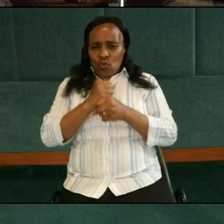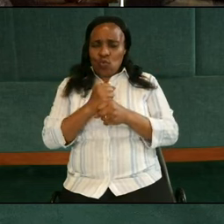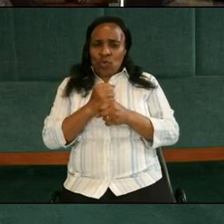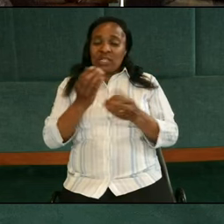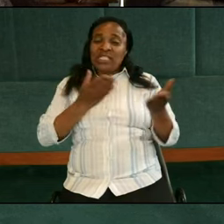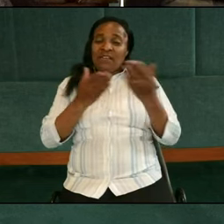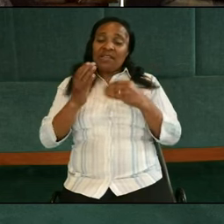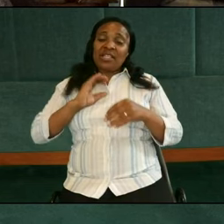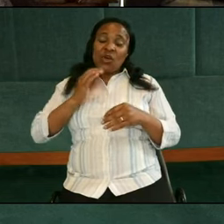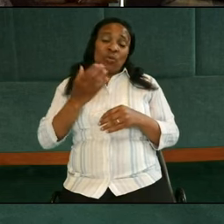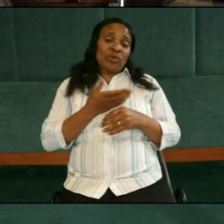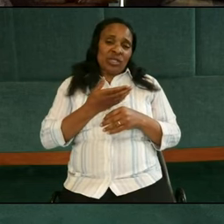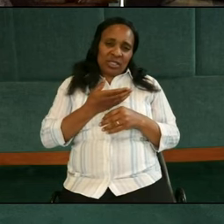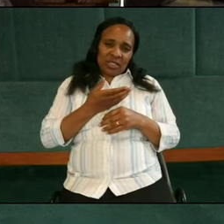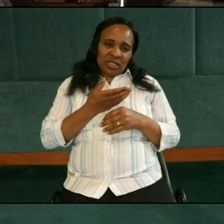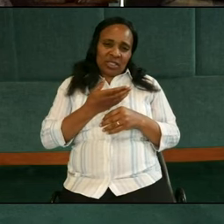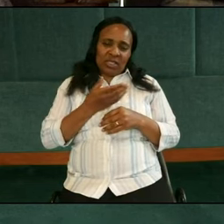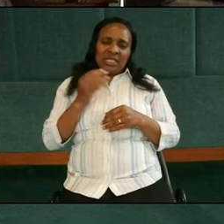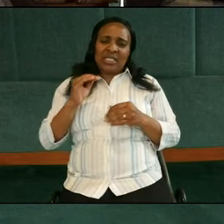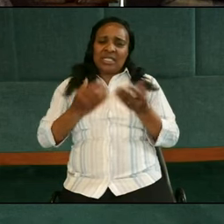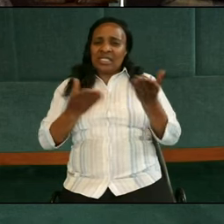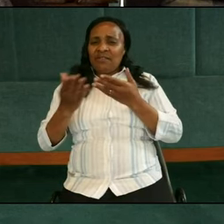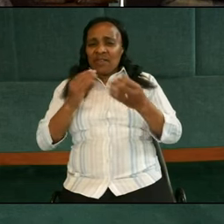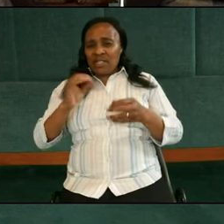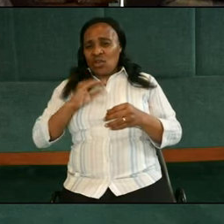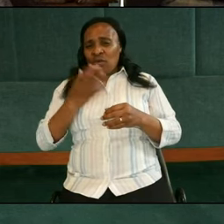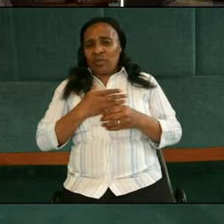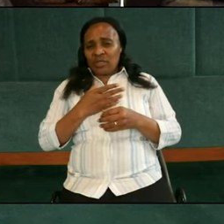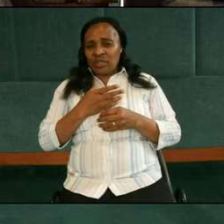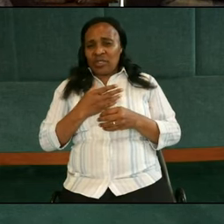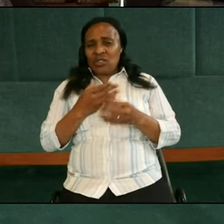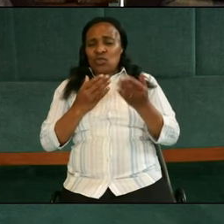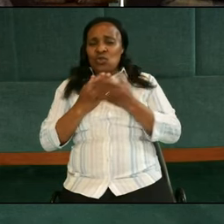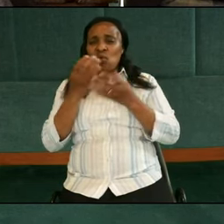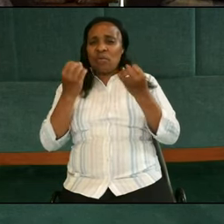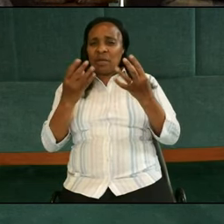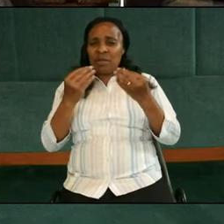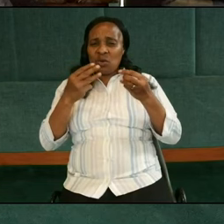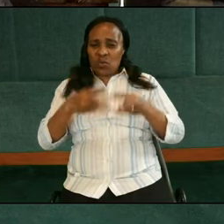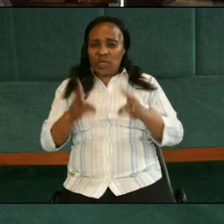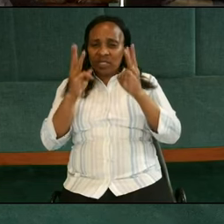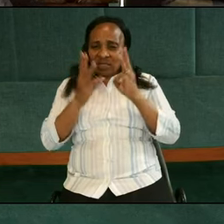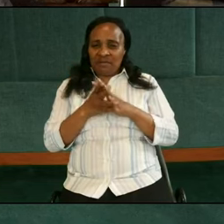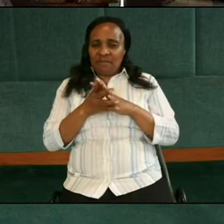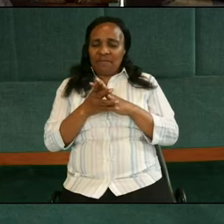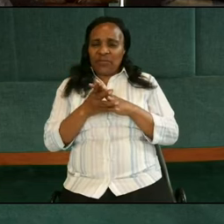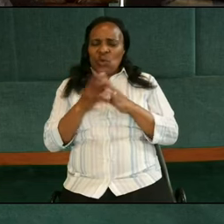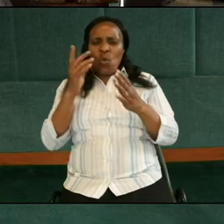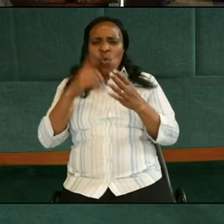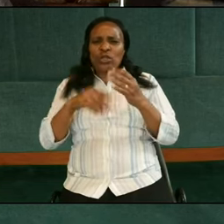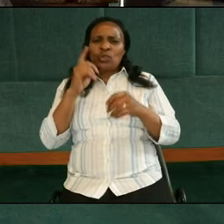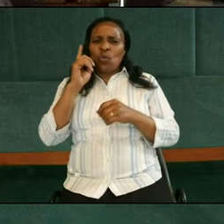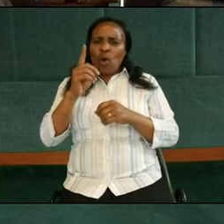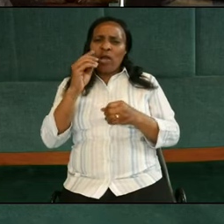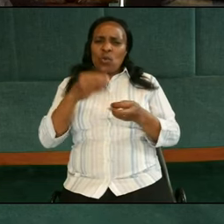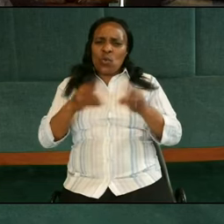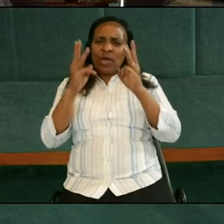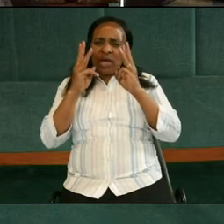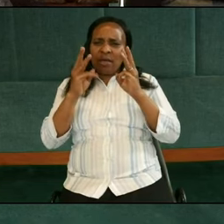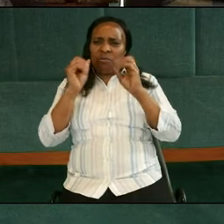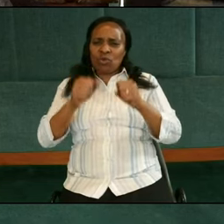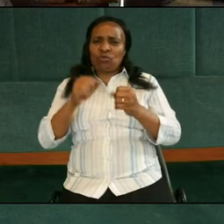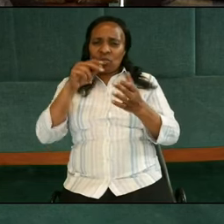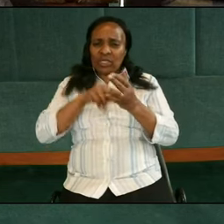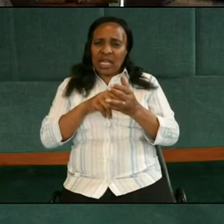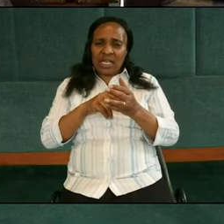the community. Mm-hmm. Serving the community. That can be so many ways. But you can give us just one. What one way do you think can stand out